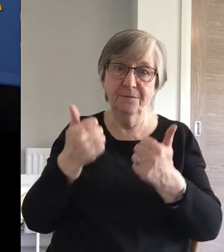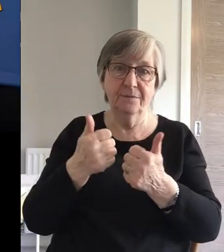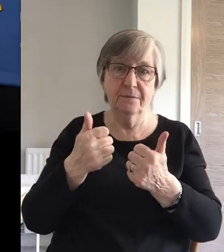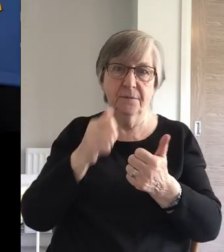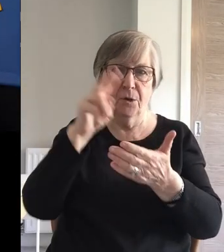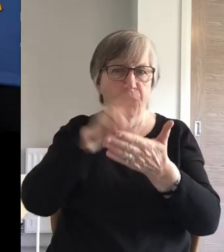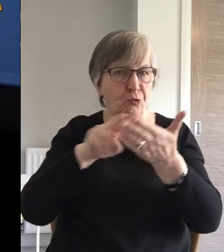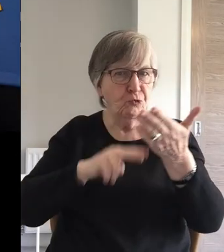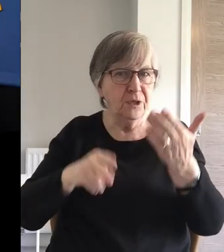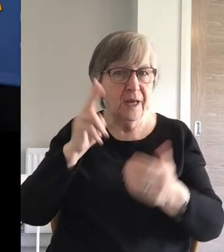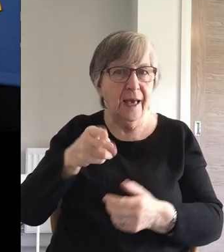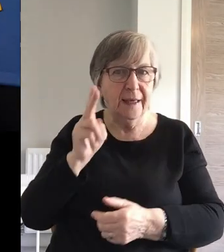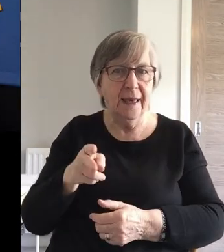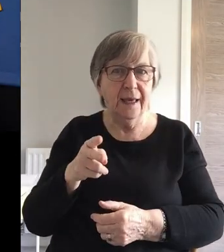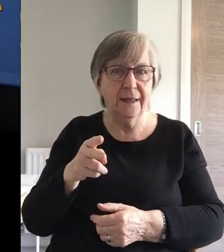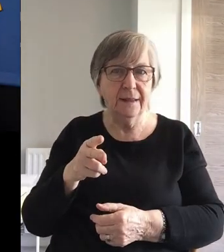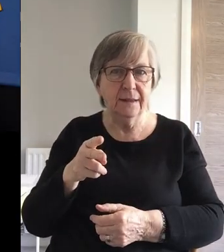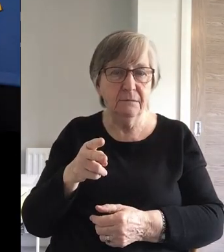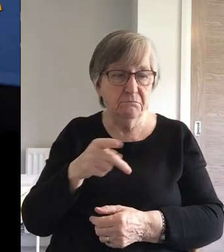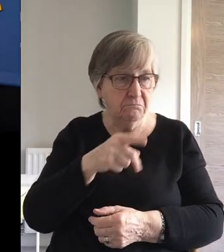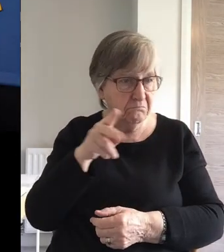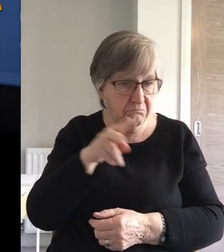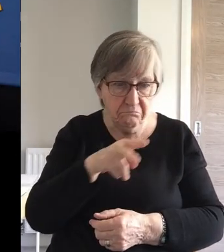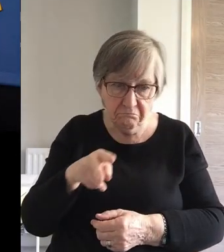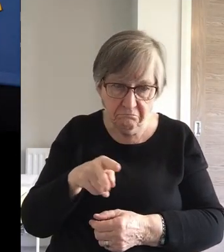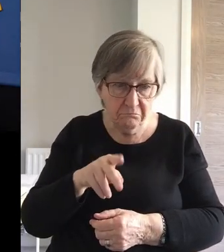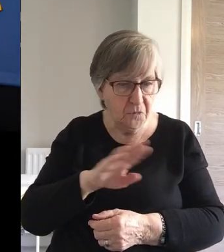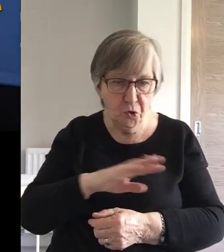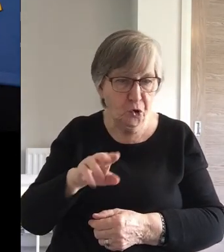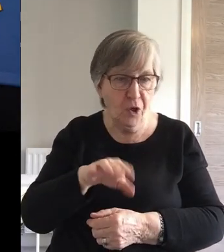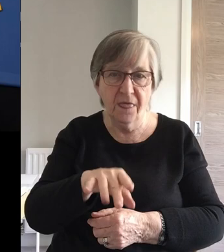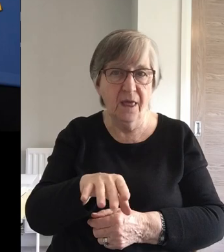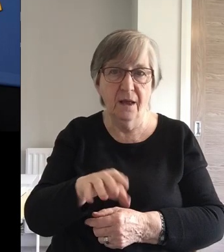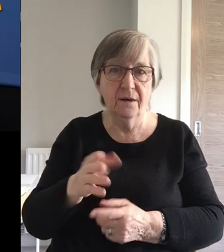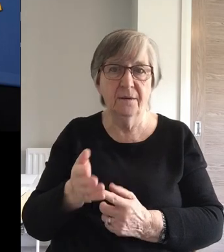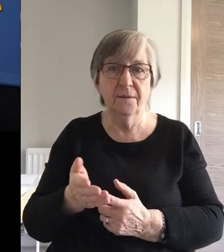the passage again and see if that's there. It isn't.